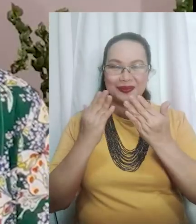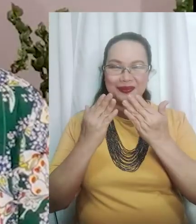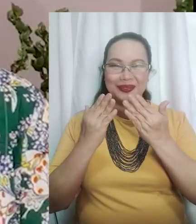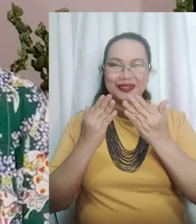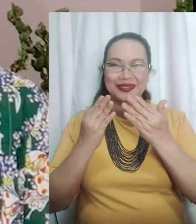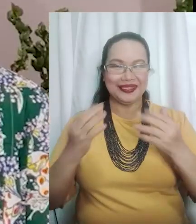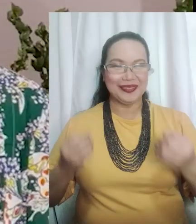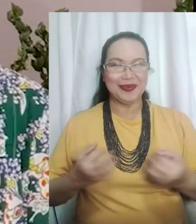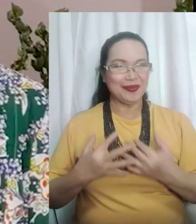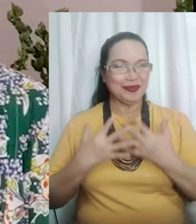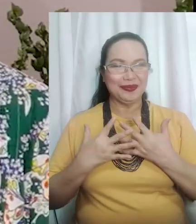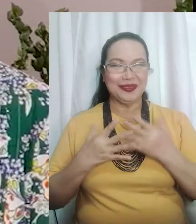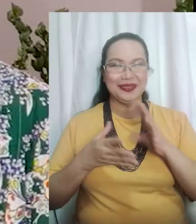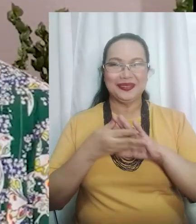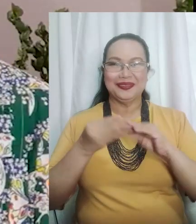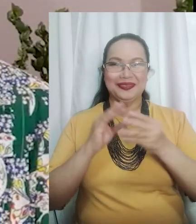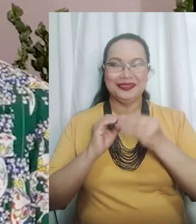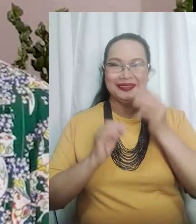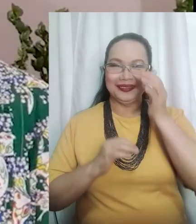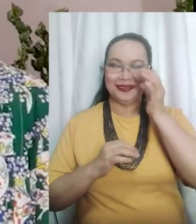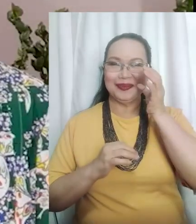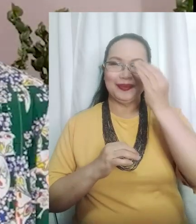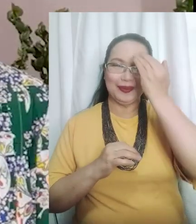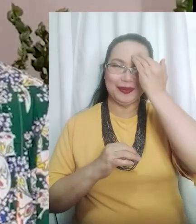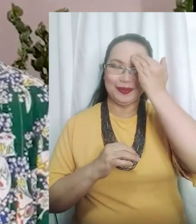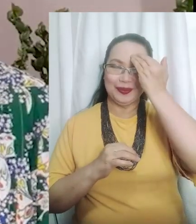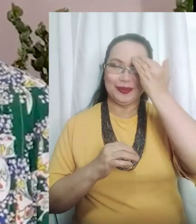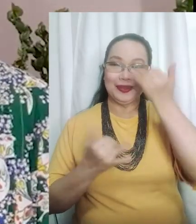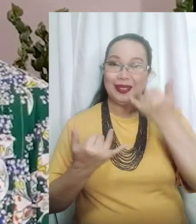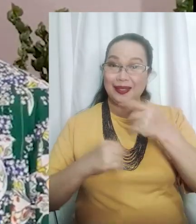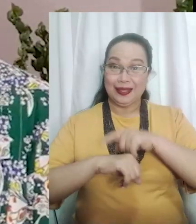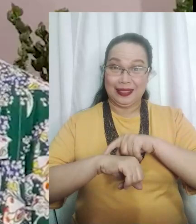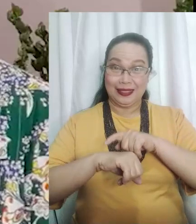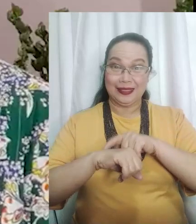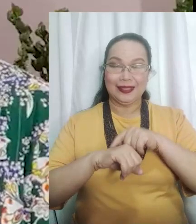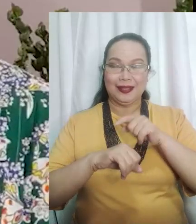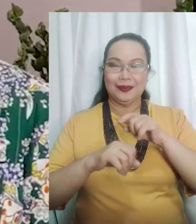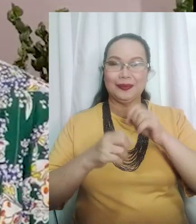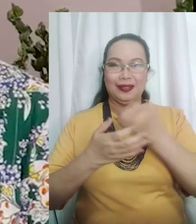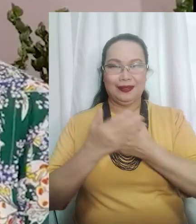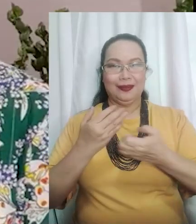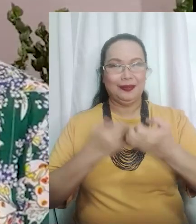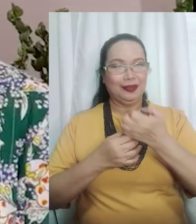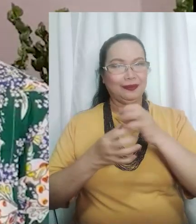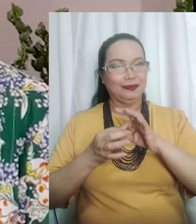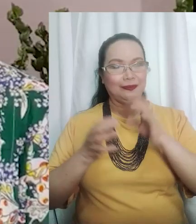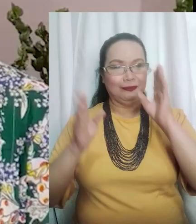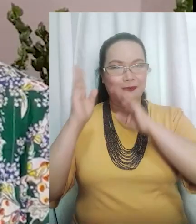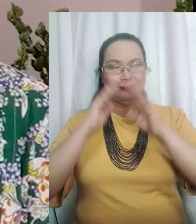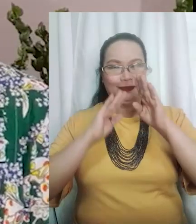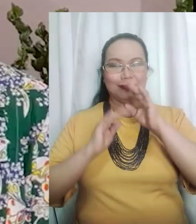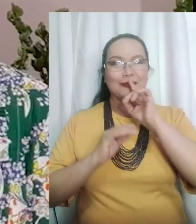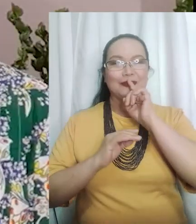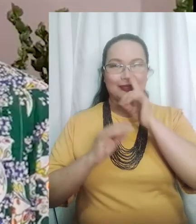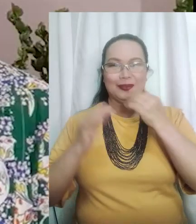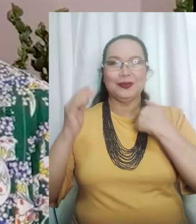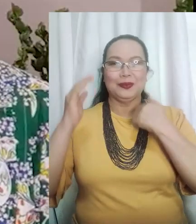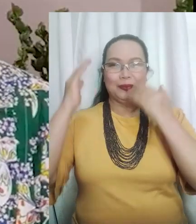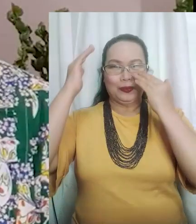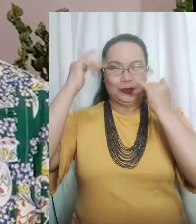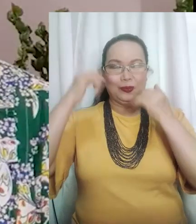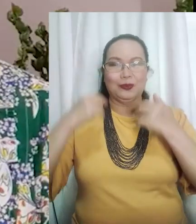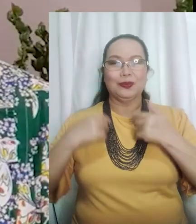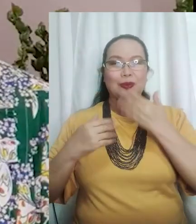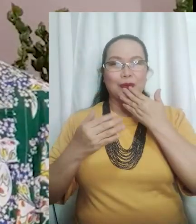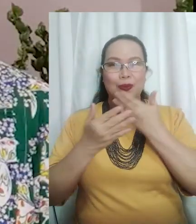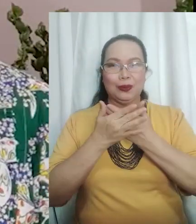Thank you for that inspiring story, Cecil. You know, in this time of economic crisis, we are rest assured that we have a good God